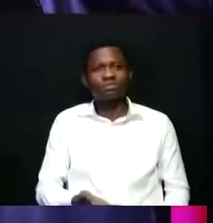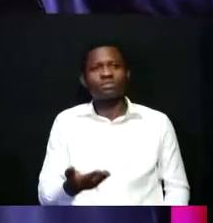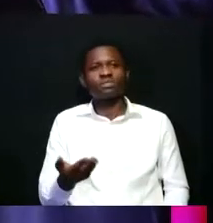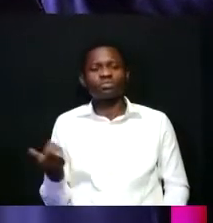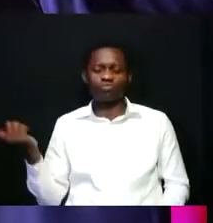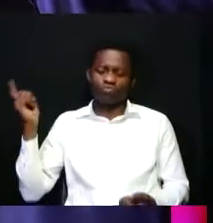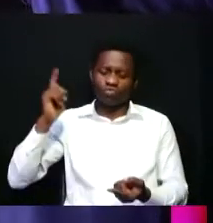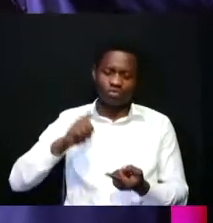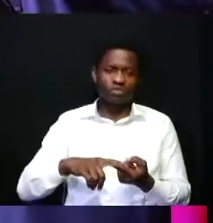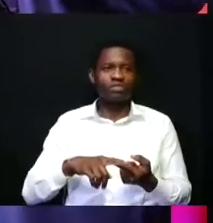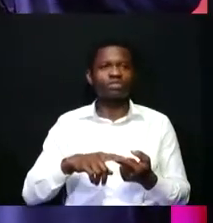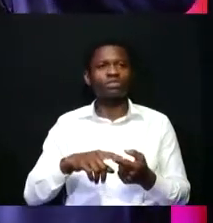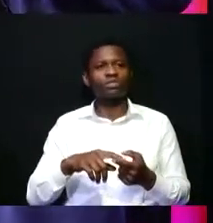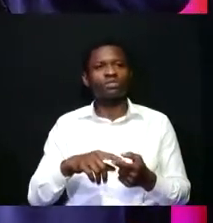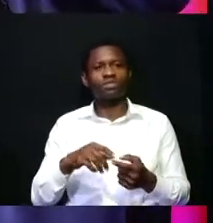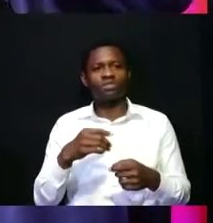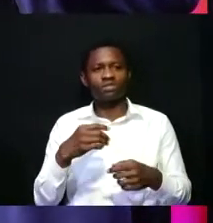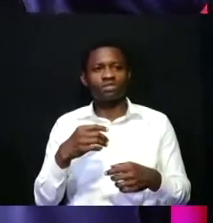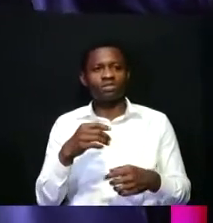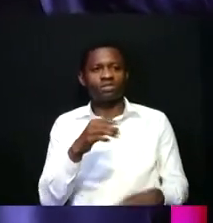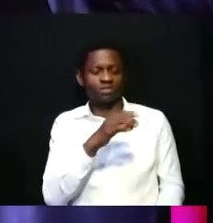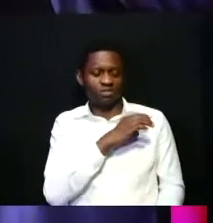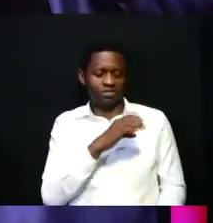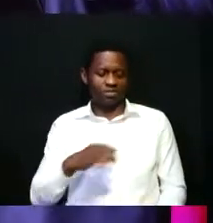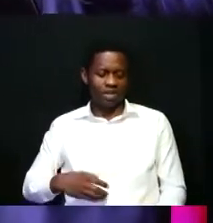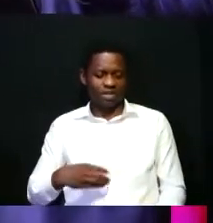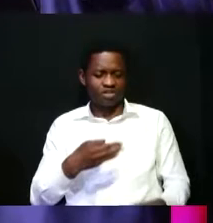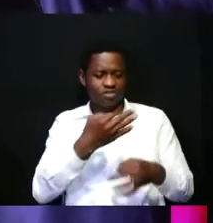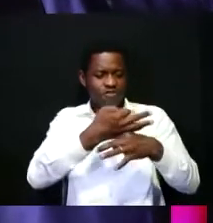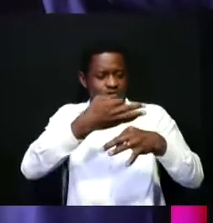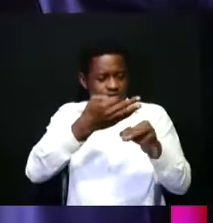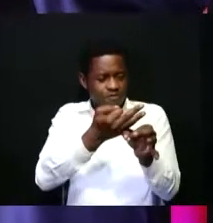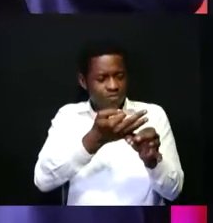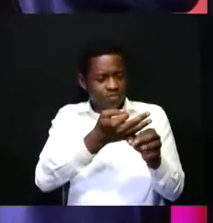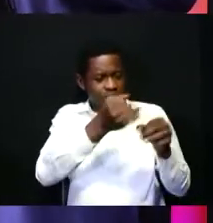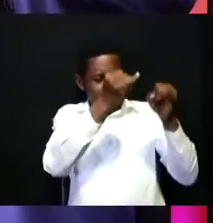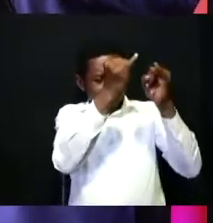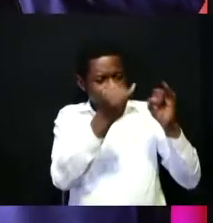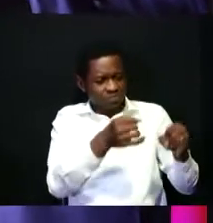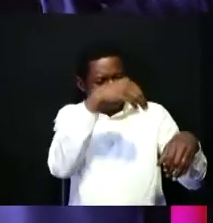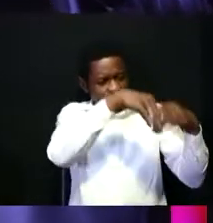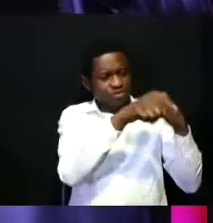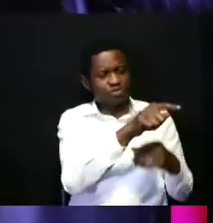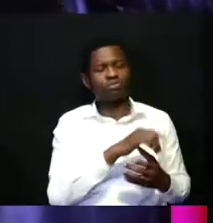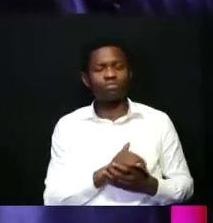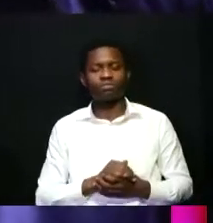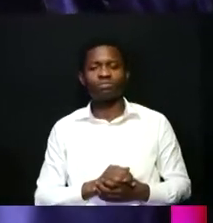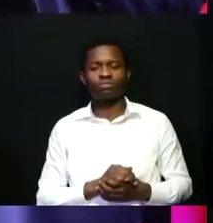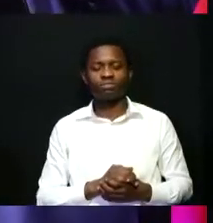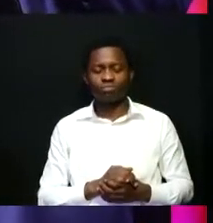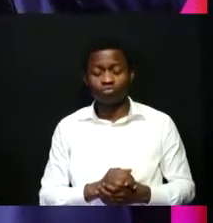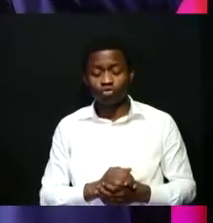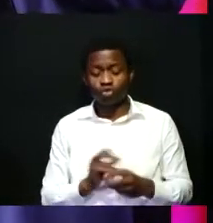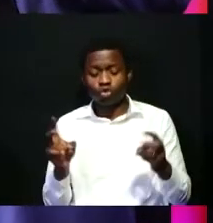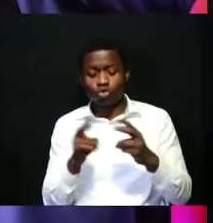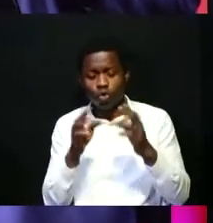until the character of Christ is formed in you. Mema nkuma a mere komo awo bio